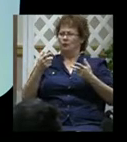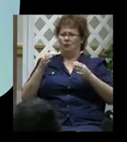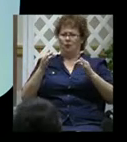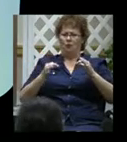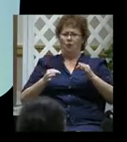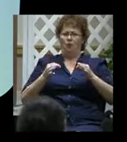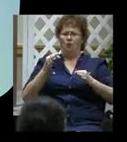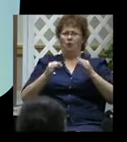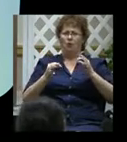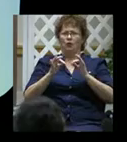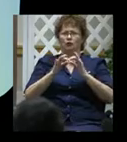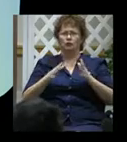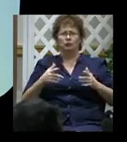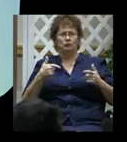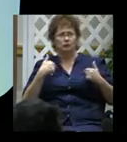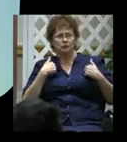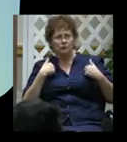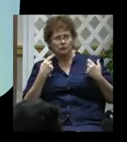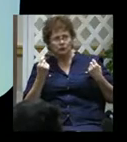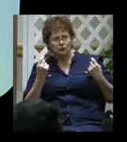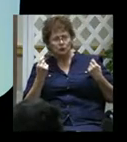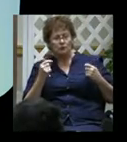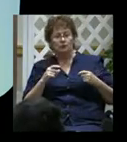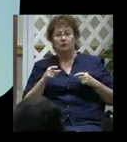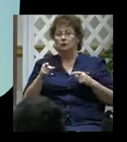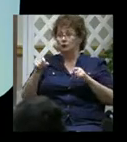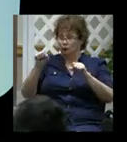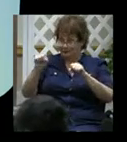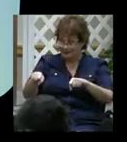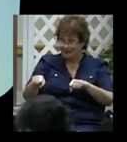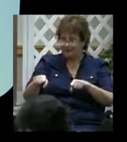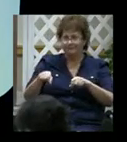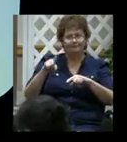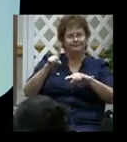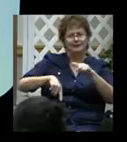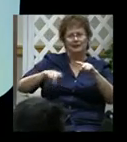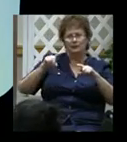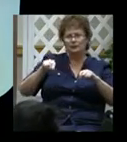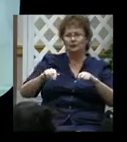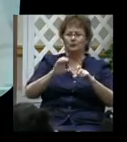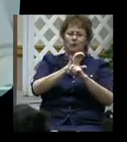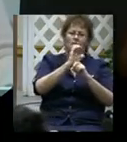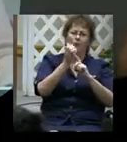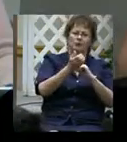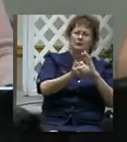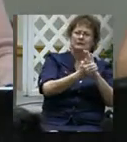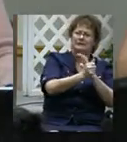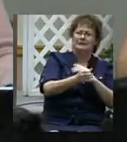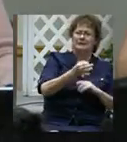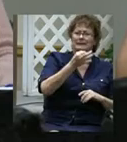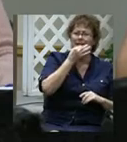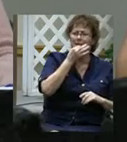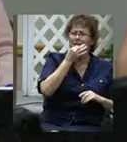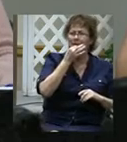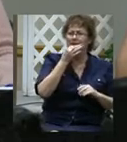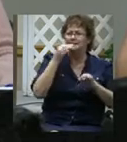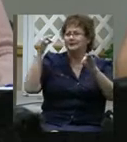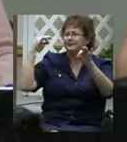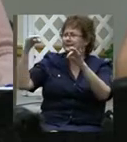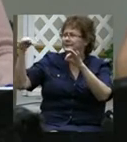what bilingual employees can do, what they shouldn't do, limitations of practice, cultural competency, etc. And